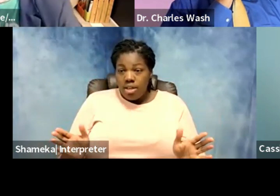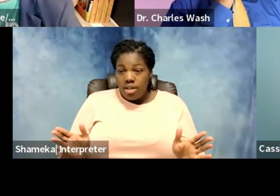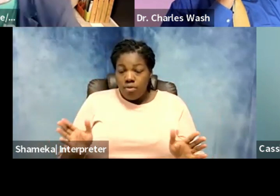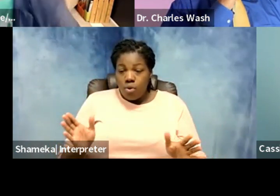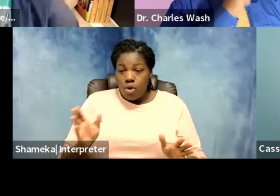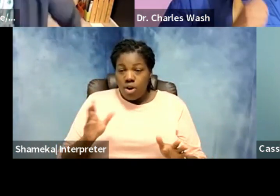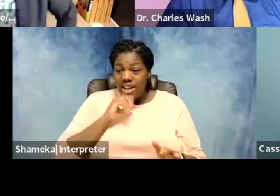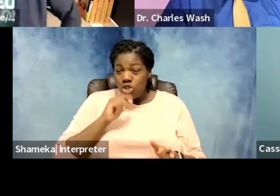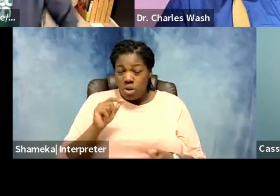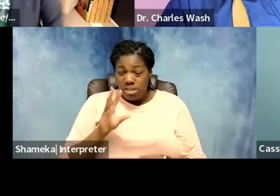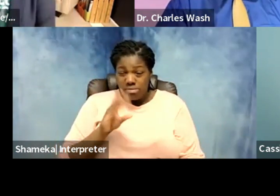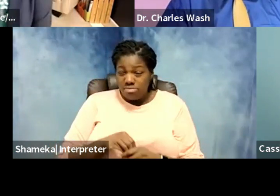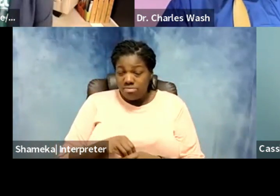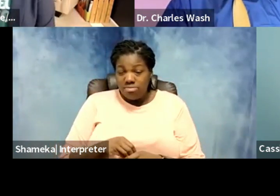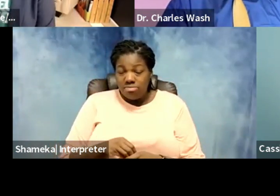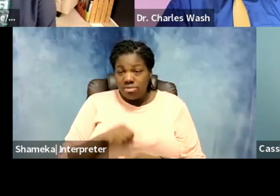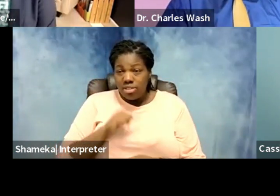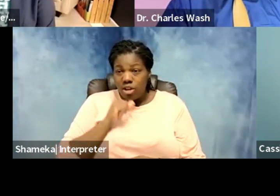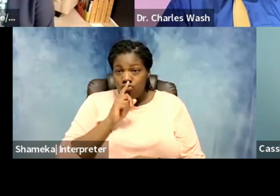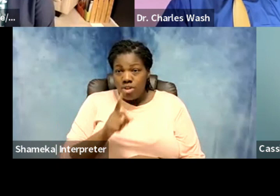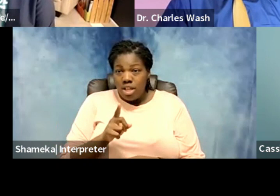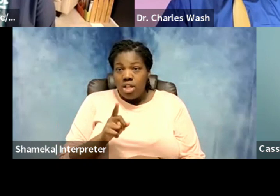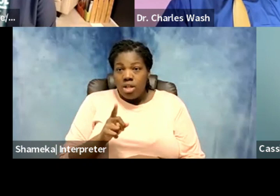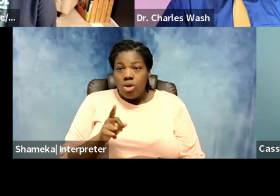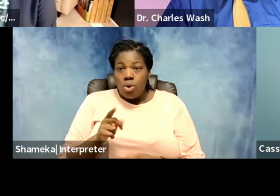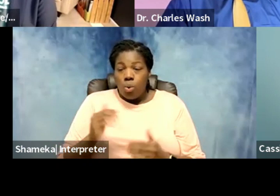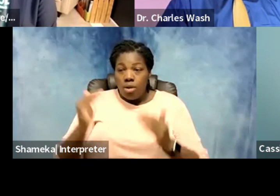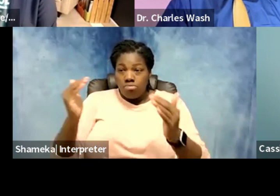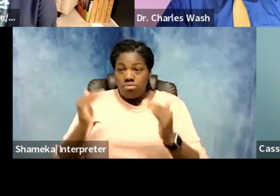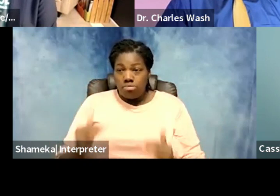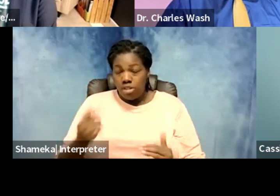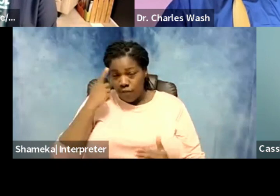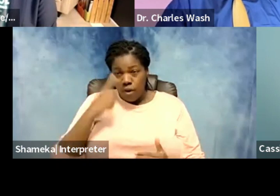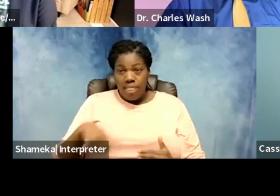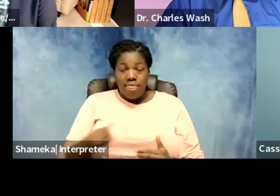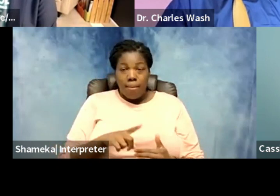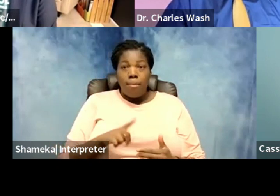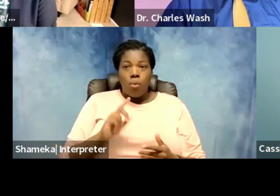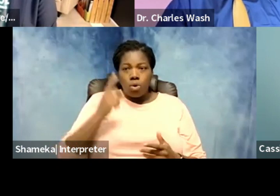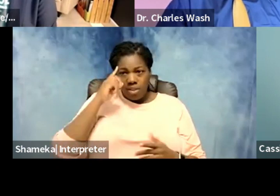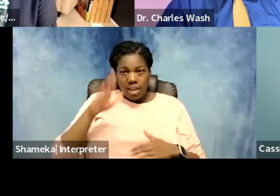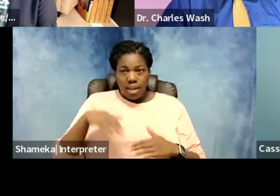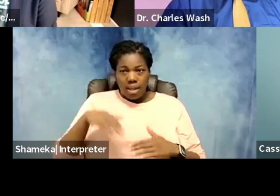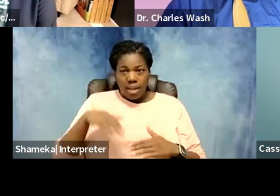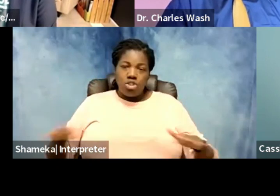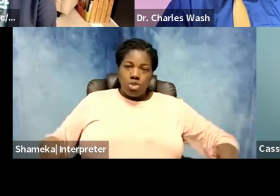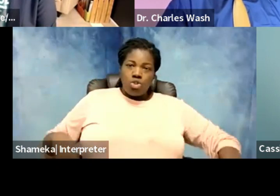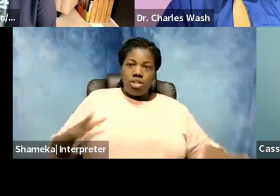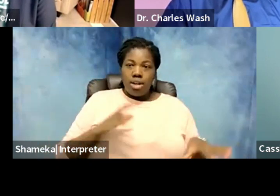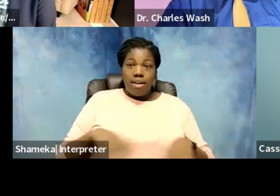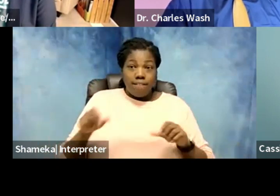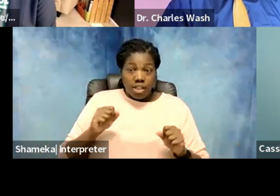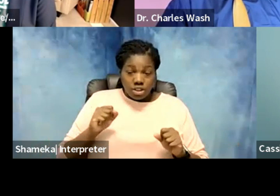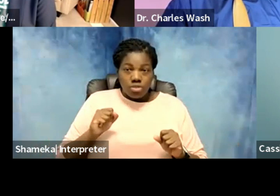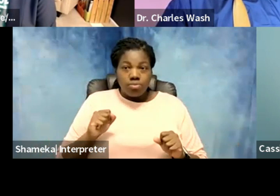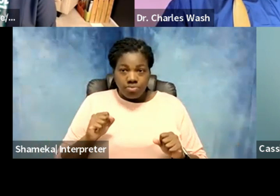really, we were able to really bring it down to their level, because when you think about all the children in foster care and the trauma that